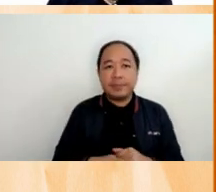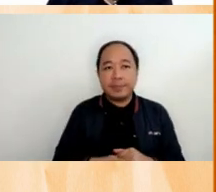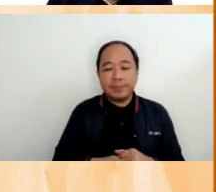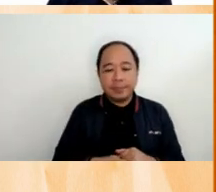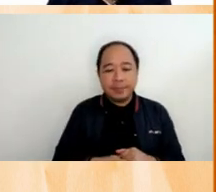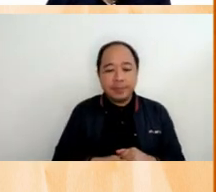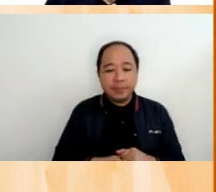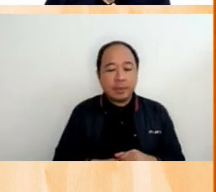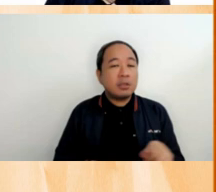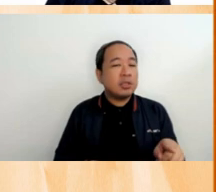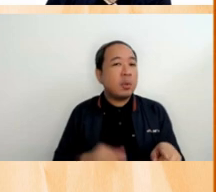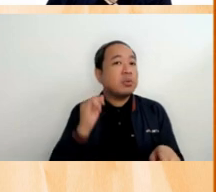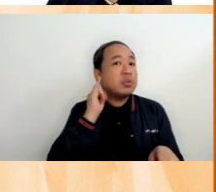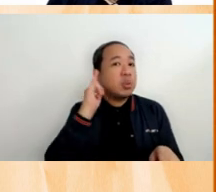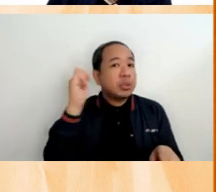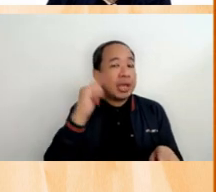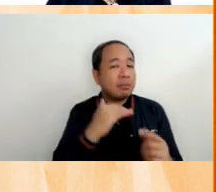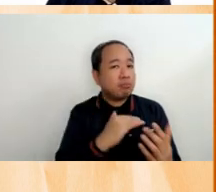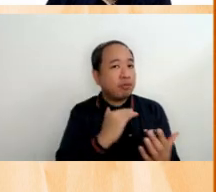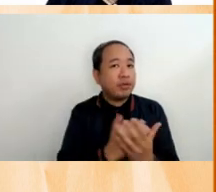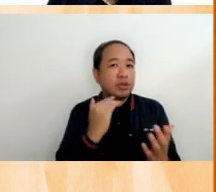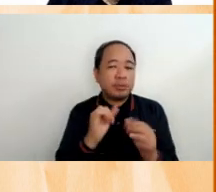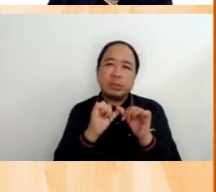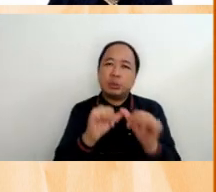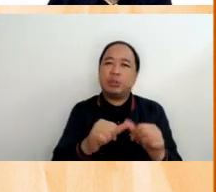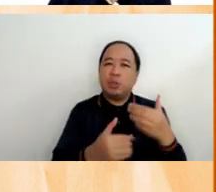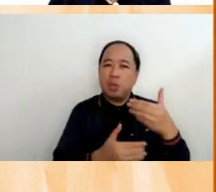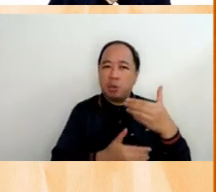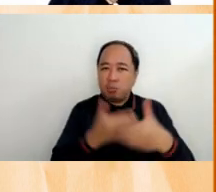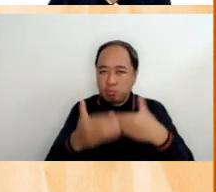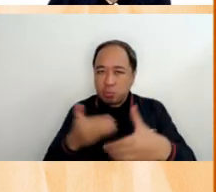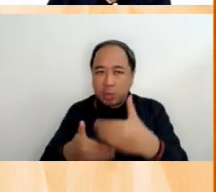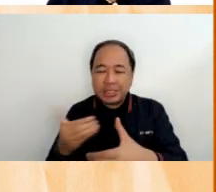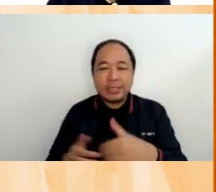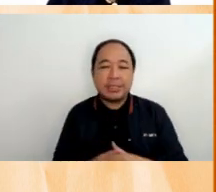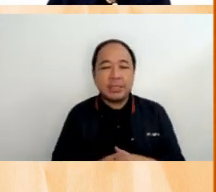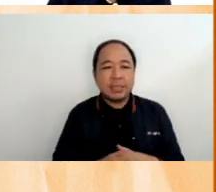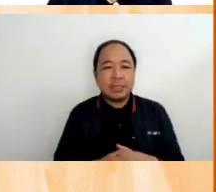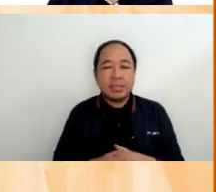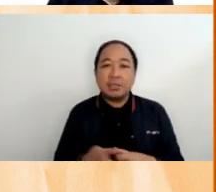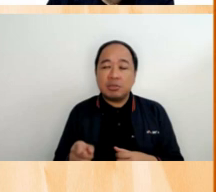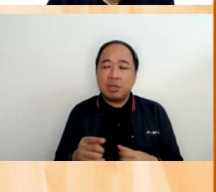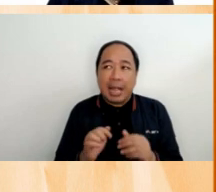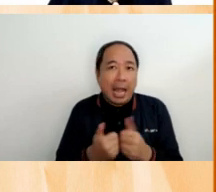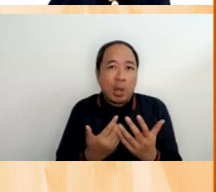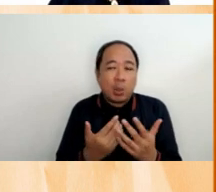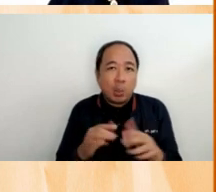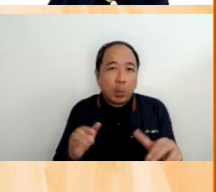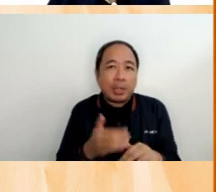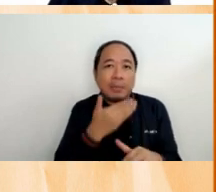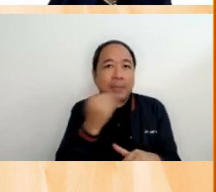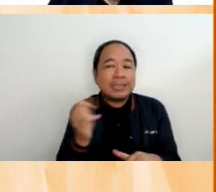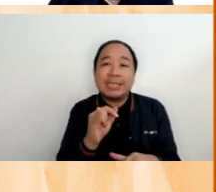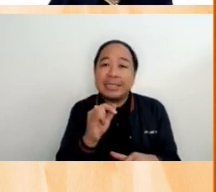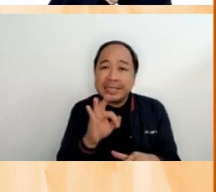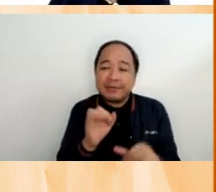ongoing relationship and evaluation and improvement over time. And schools, no,